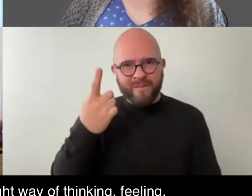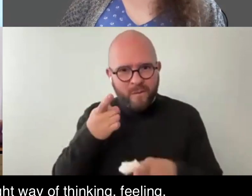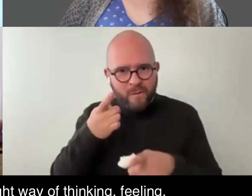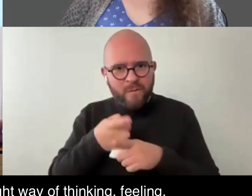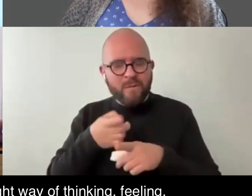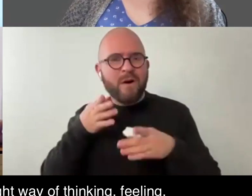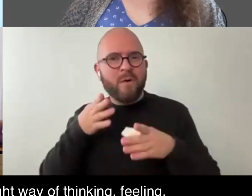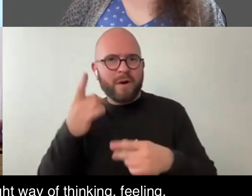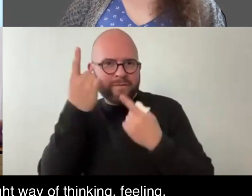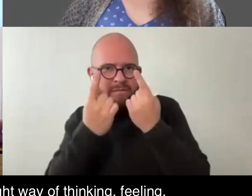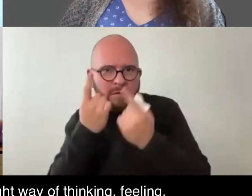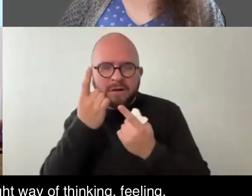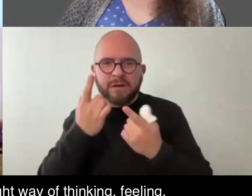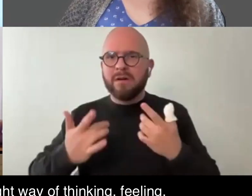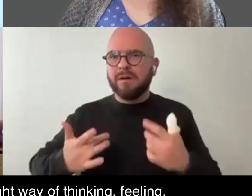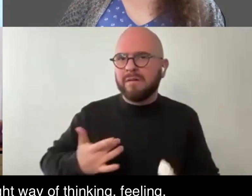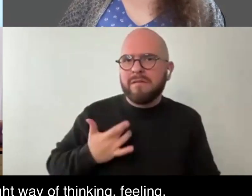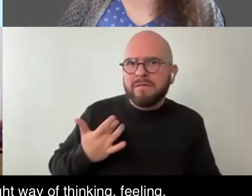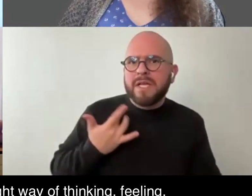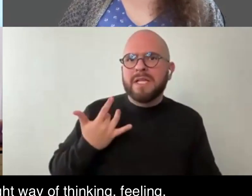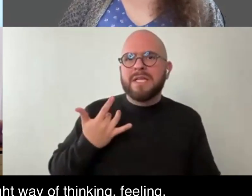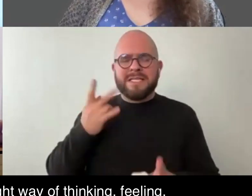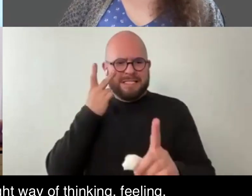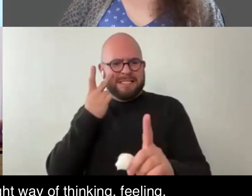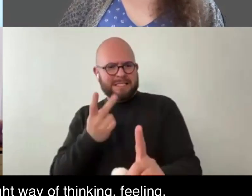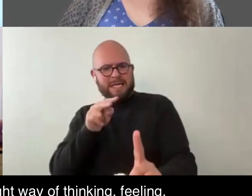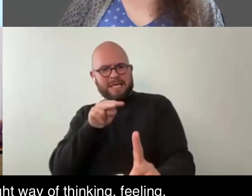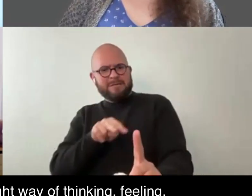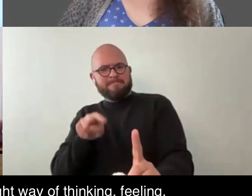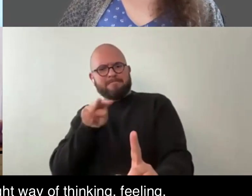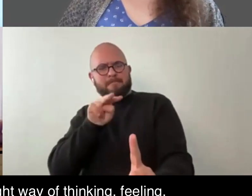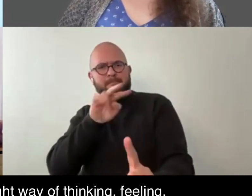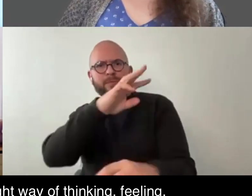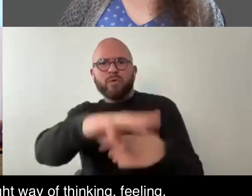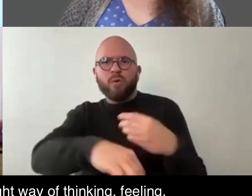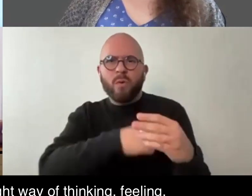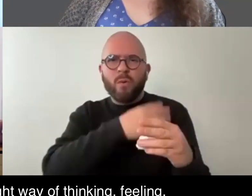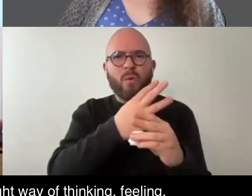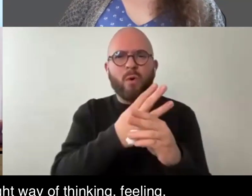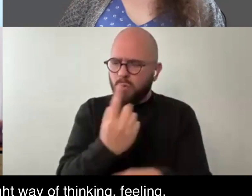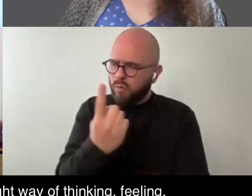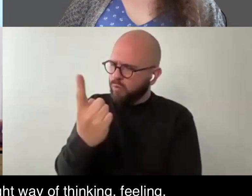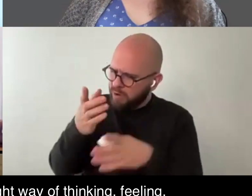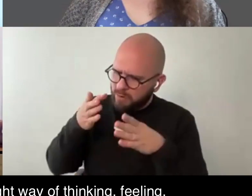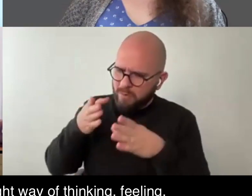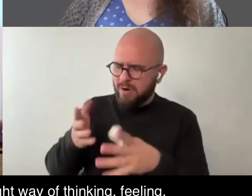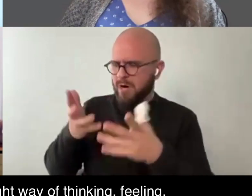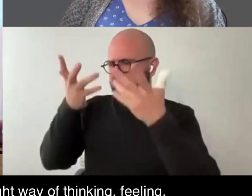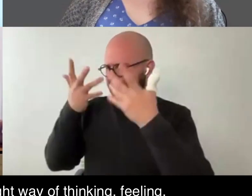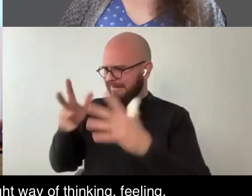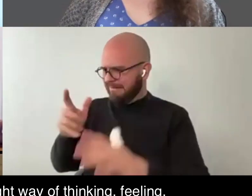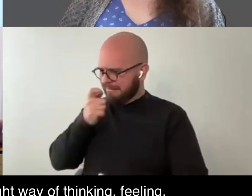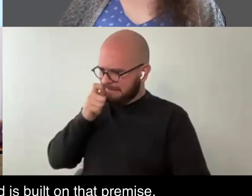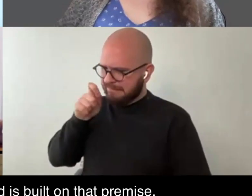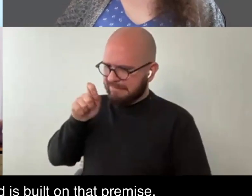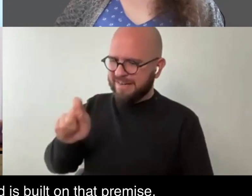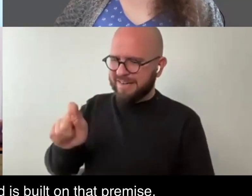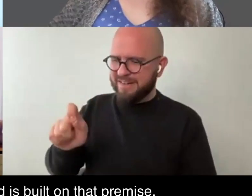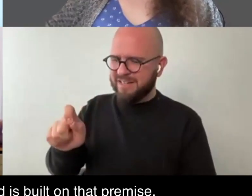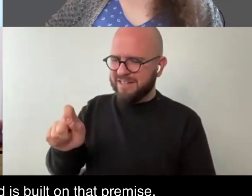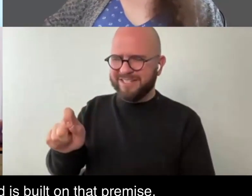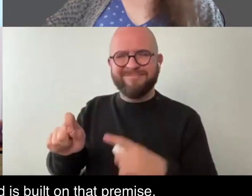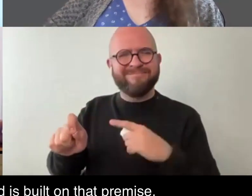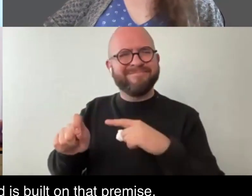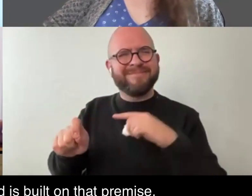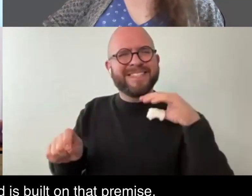thinking, feeling, perceiving the world. Right? That is a brutal, terrible lie. But